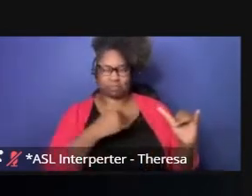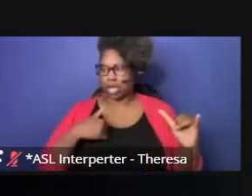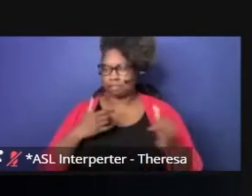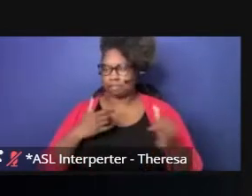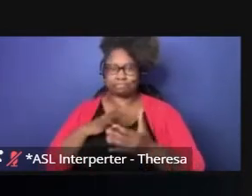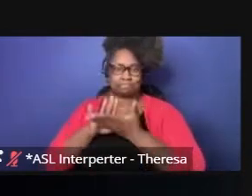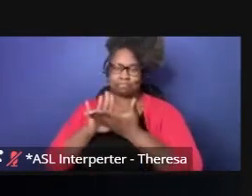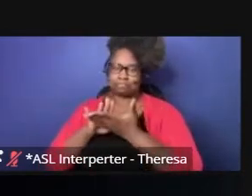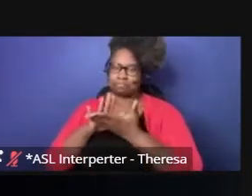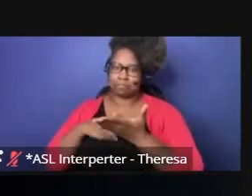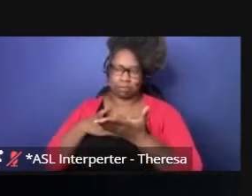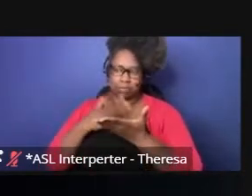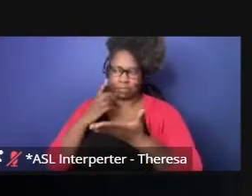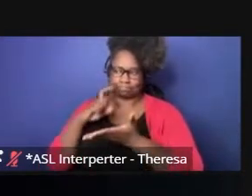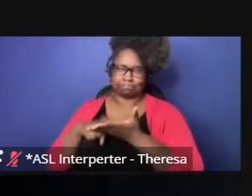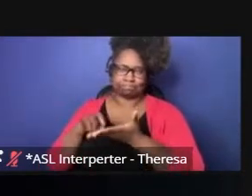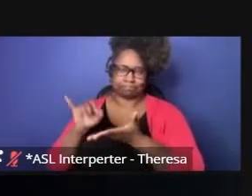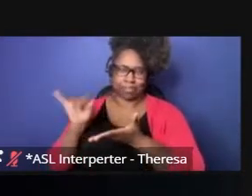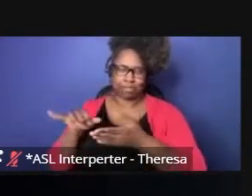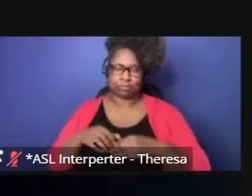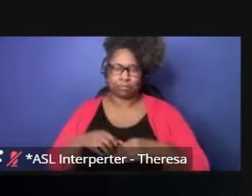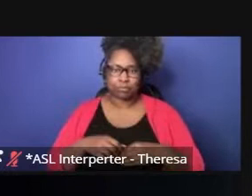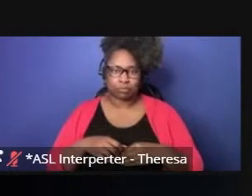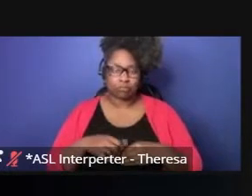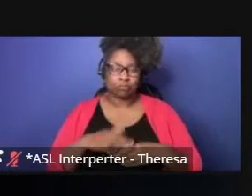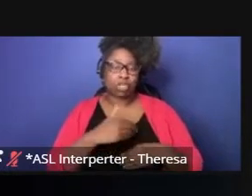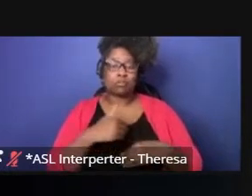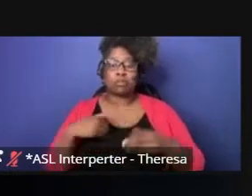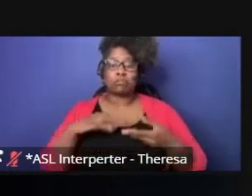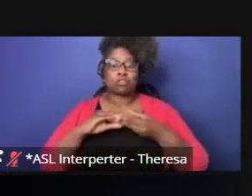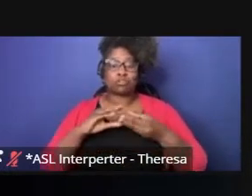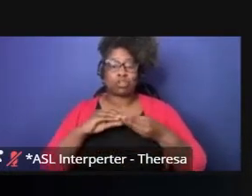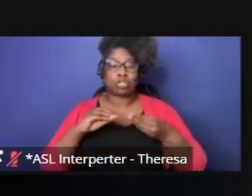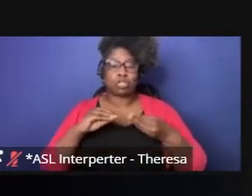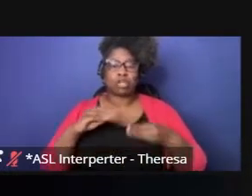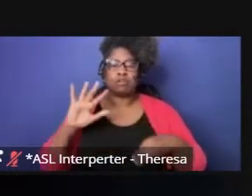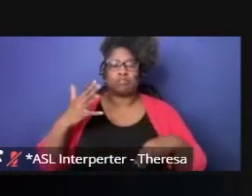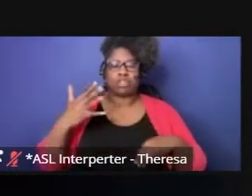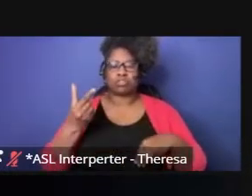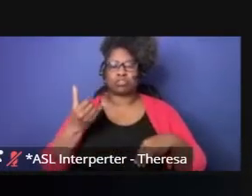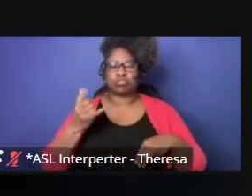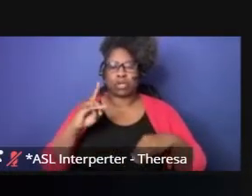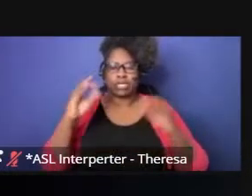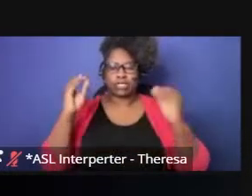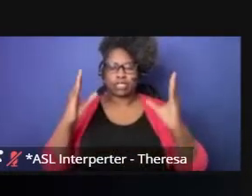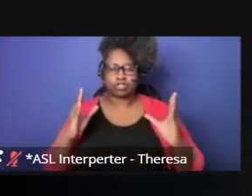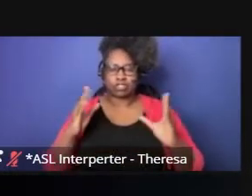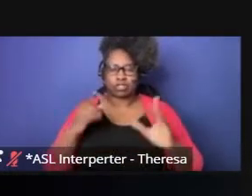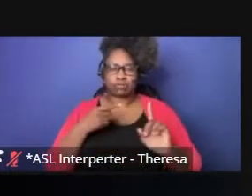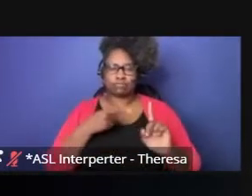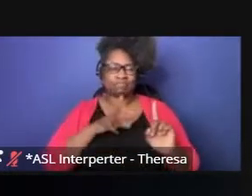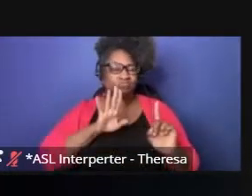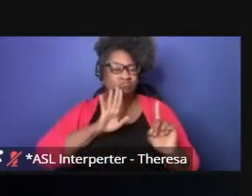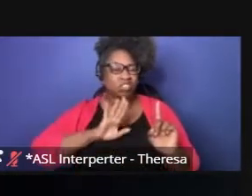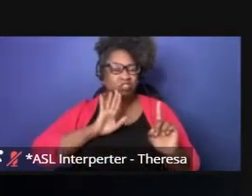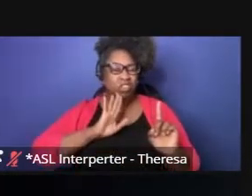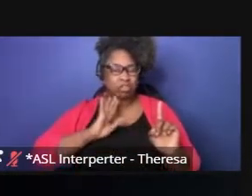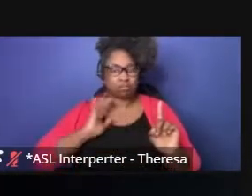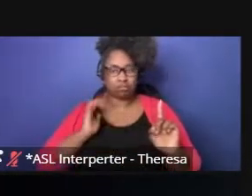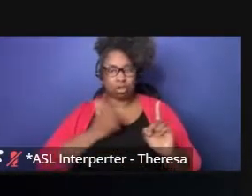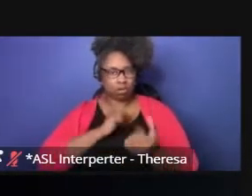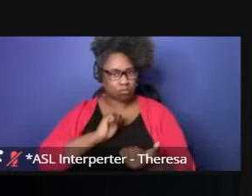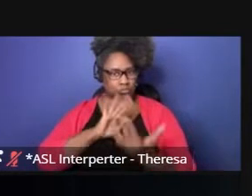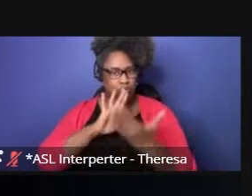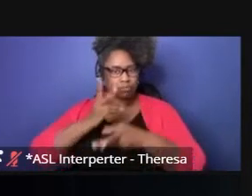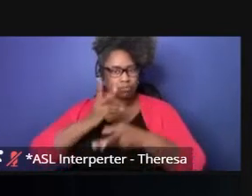well. Our member's story comes from a 5th grade teacher in the district who is just frustrated with the way that we've been approaching assessments, not only